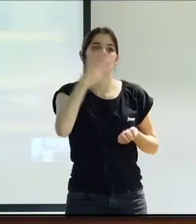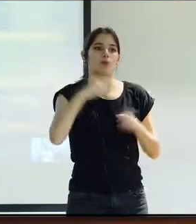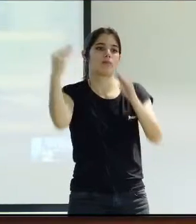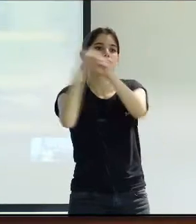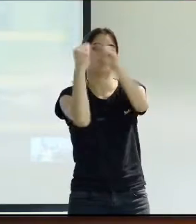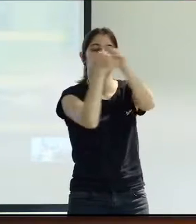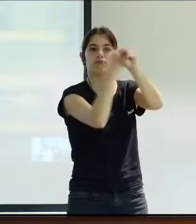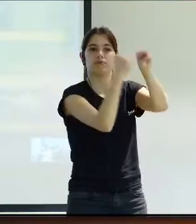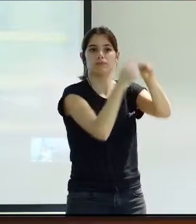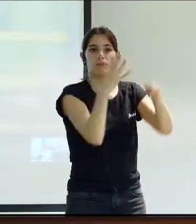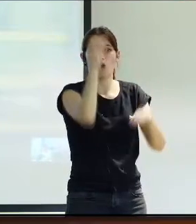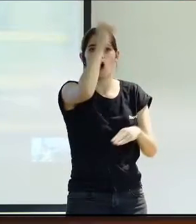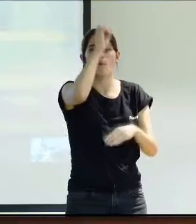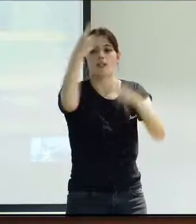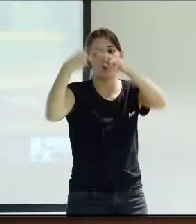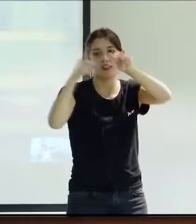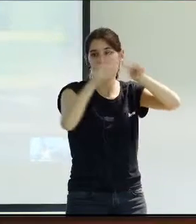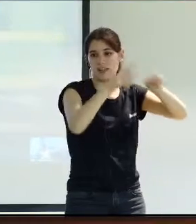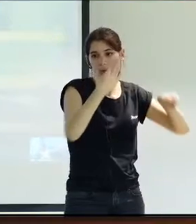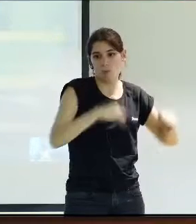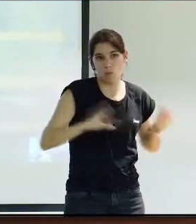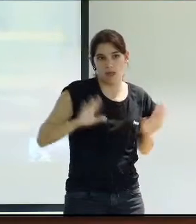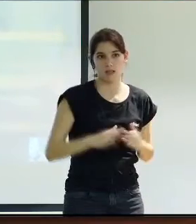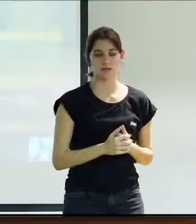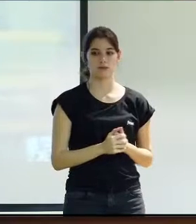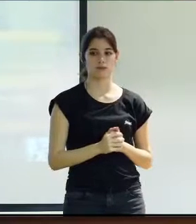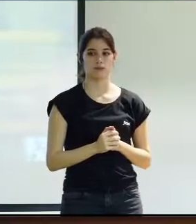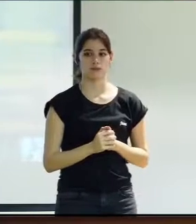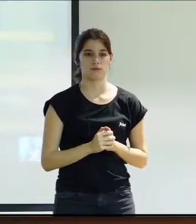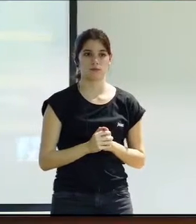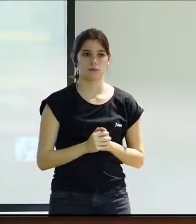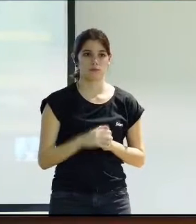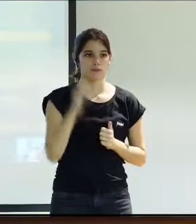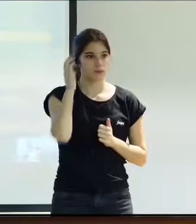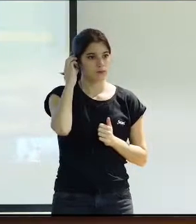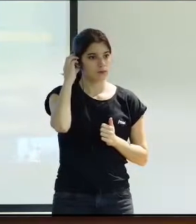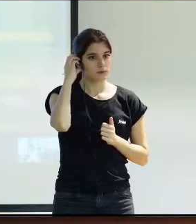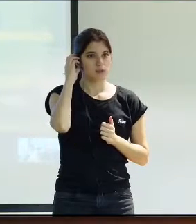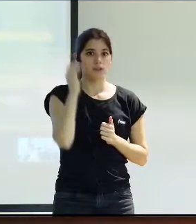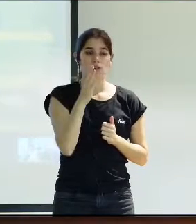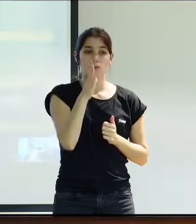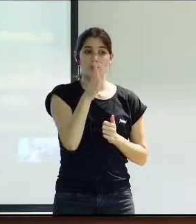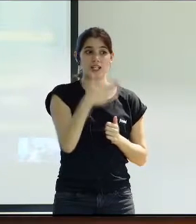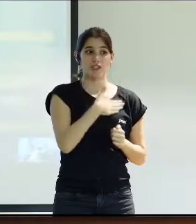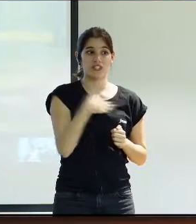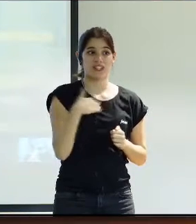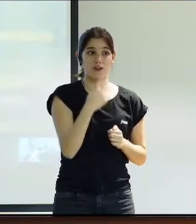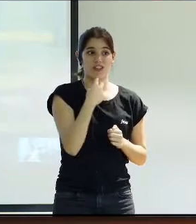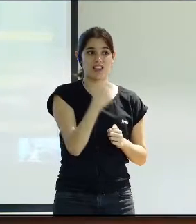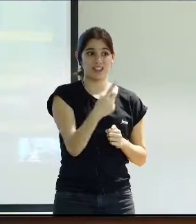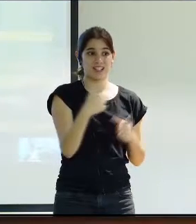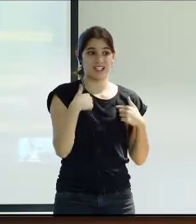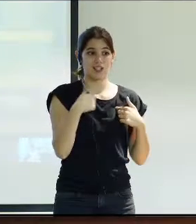so you have to be sure that you are aware of the fact that I'm speaking on